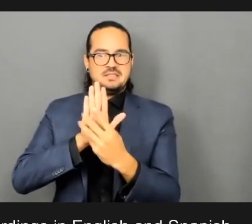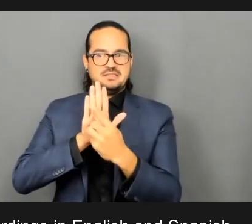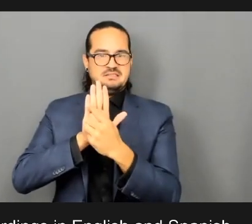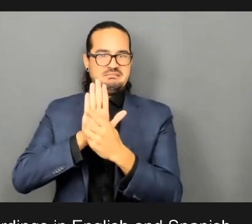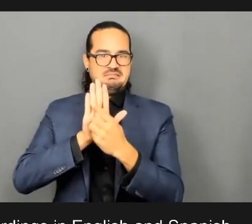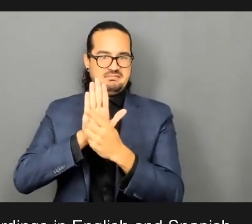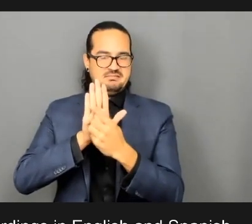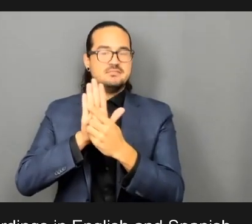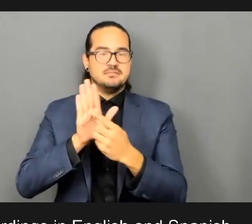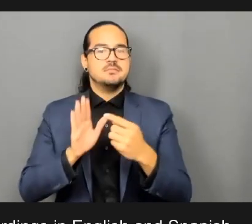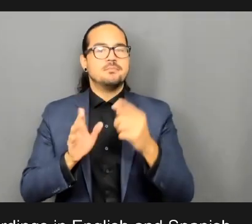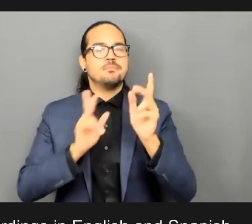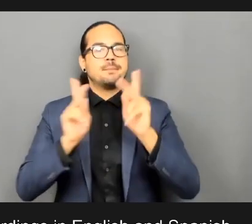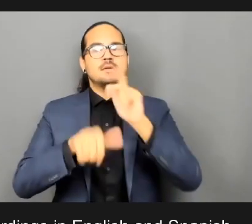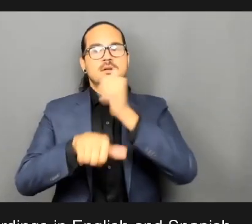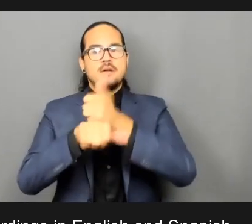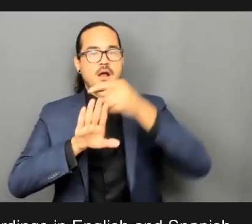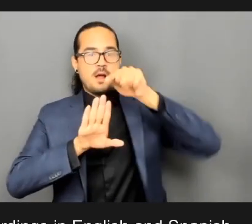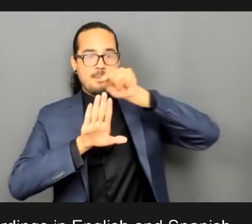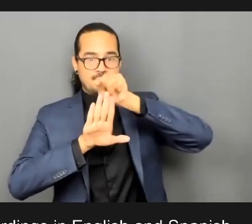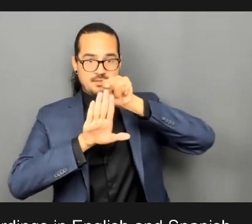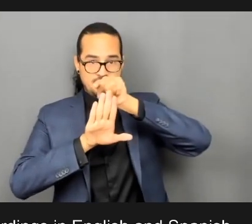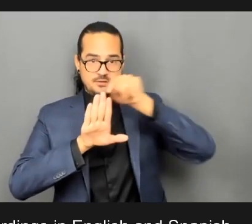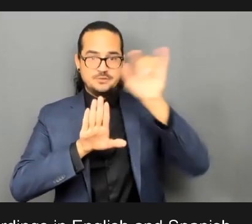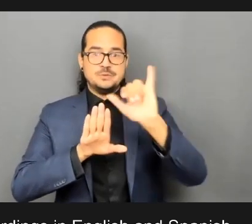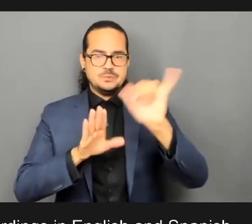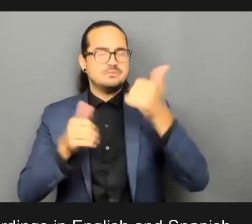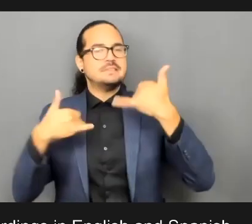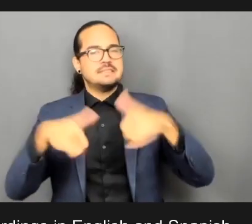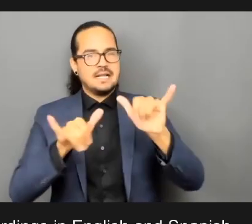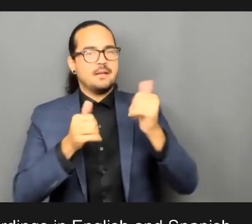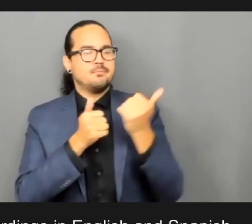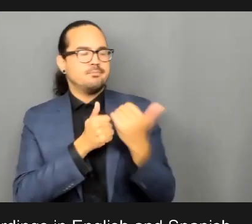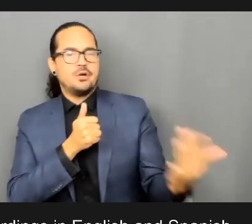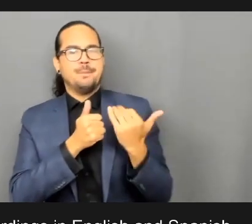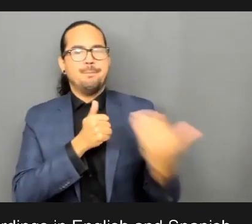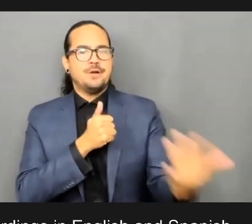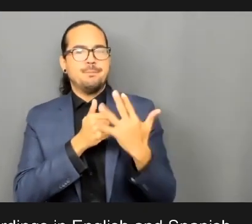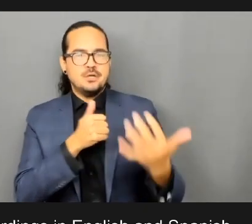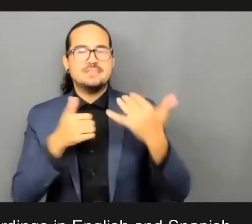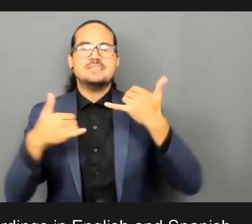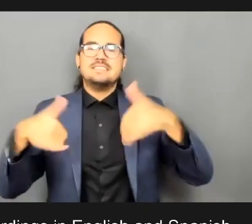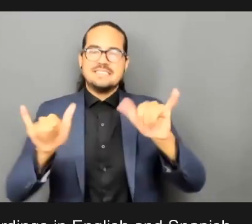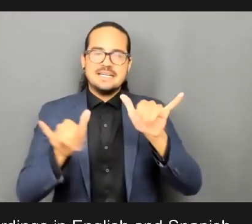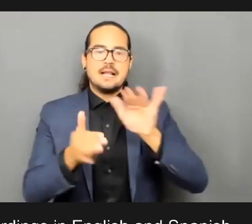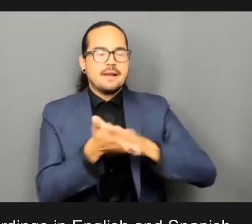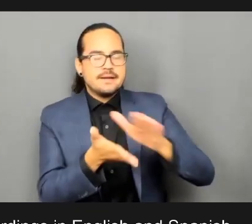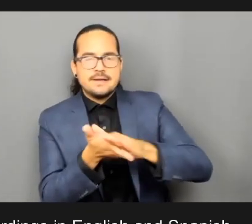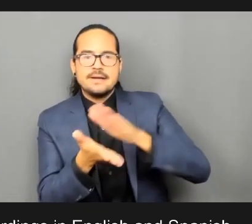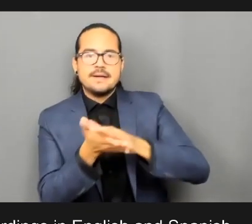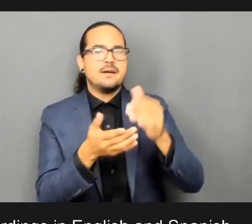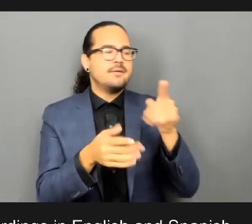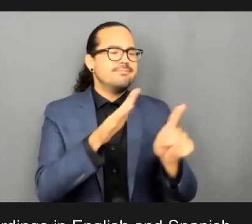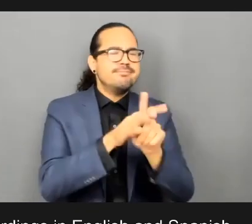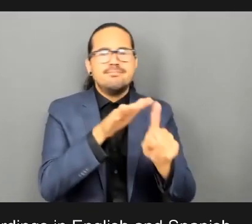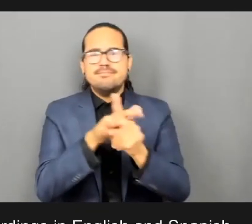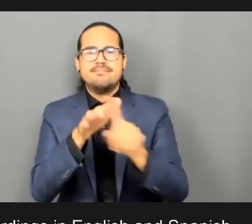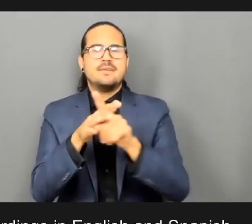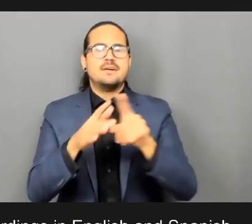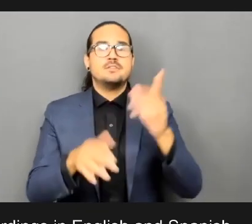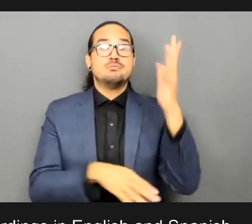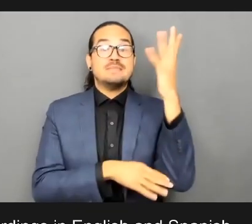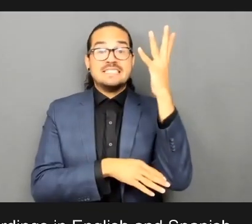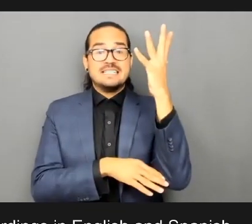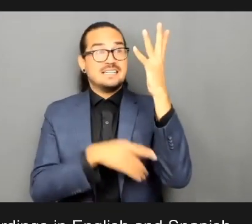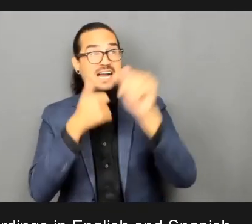here where we did the burnout, mopping up and dropping hazard trees, and then more continued mopping up and monitoring